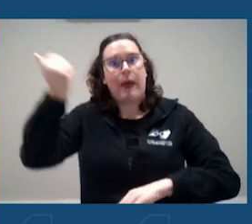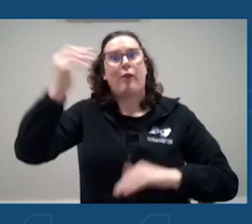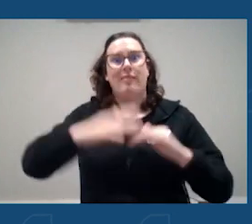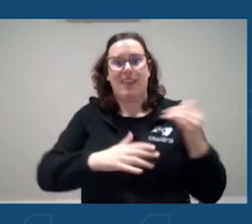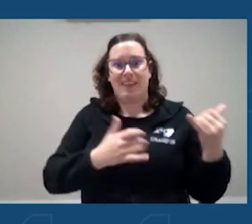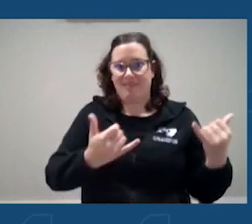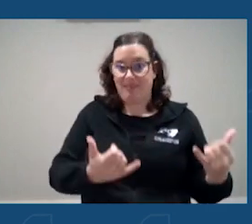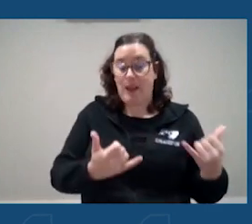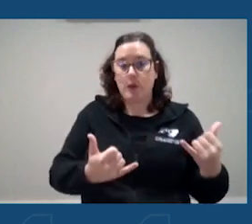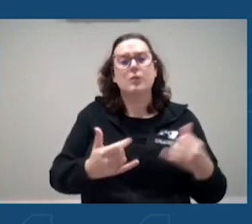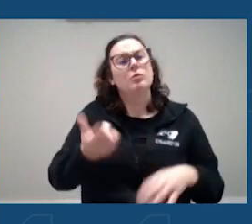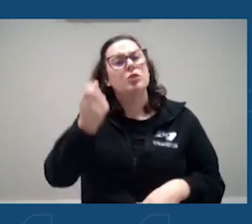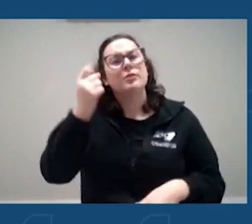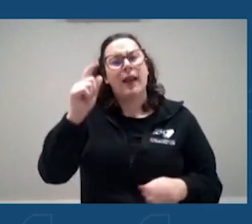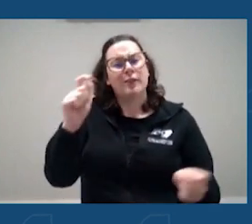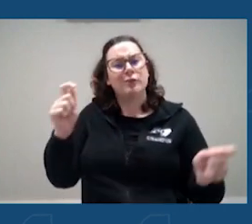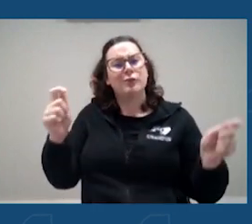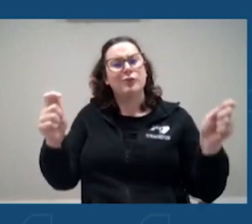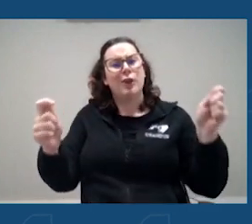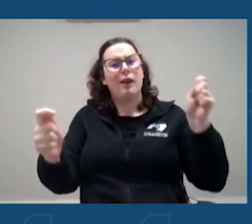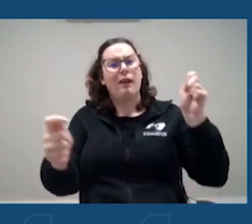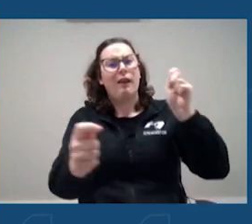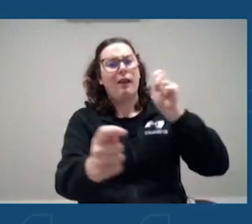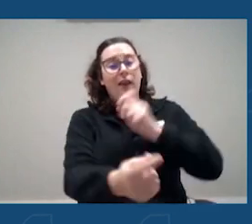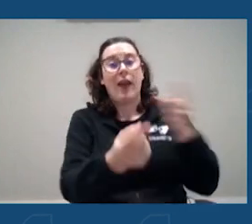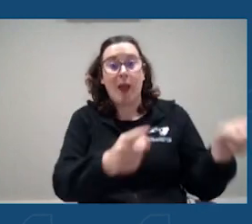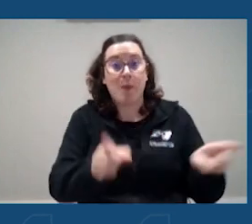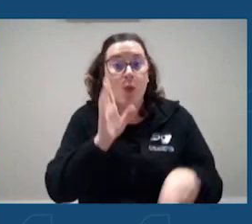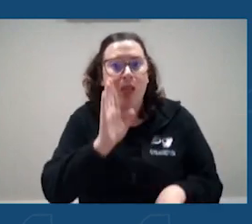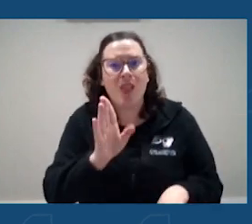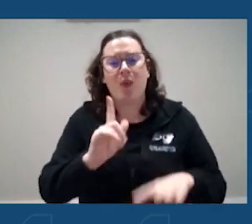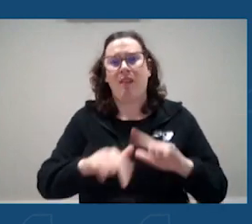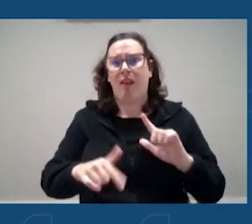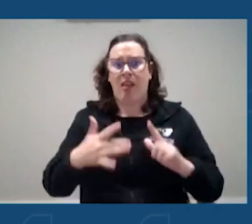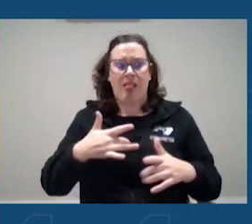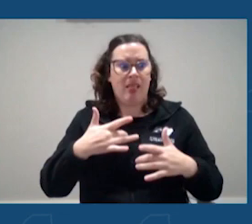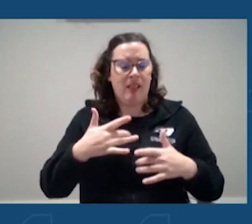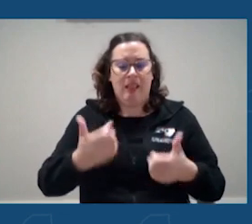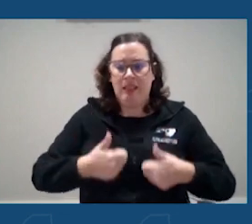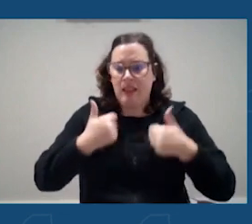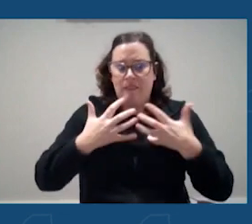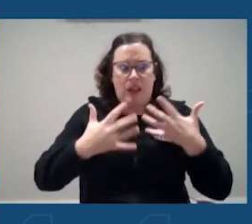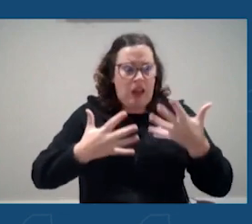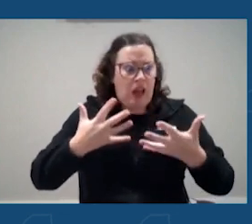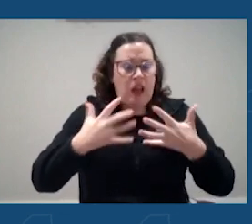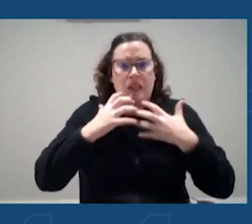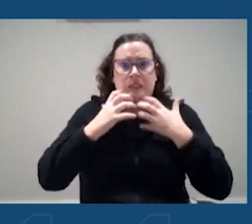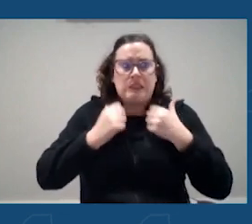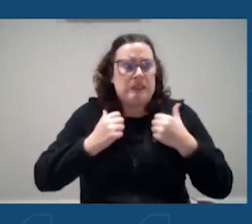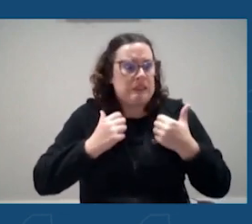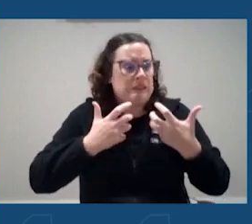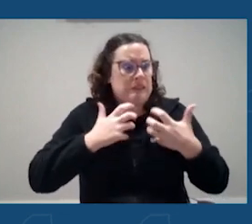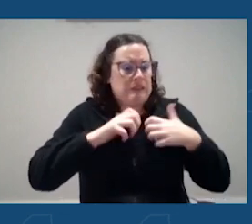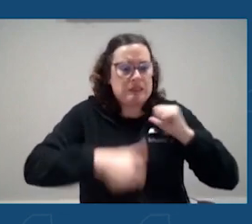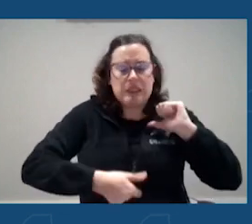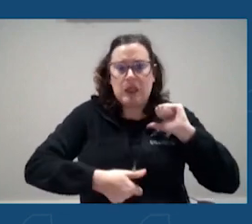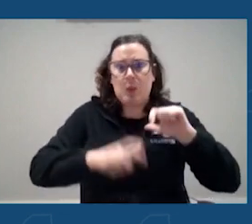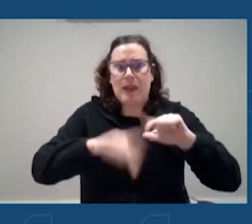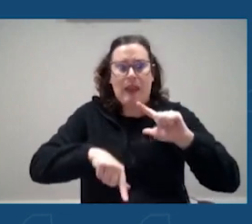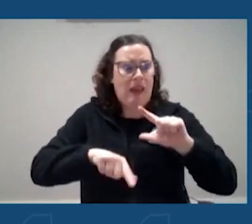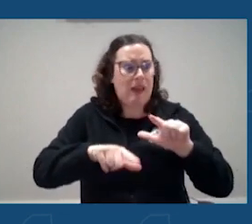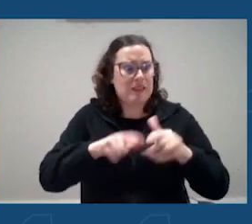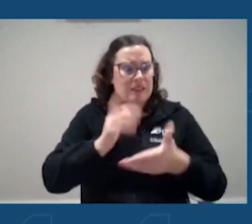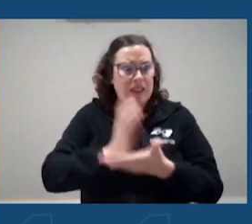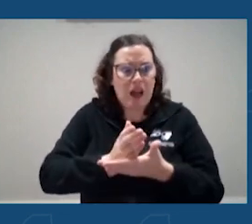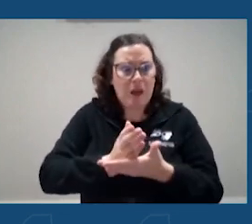coming, and not to live in such despair that we can't do this anything about it, that it's spiraling out of control. And it was spiraling out of control. But that's when you